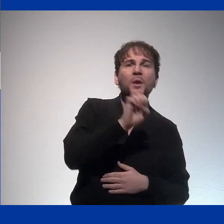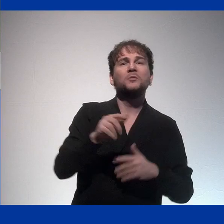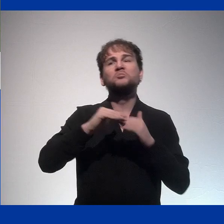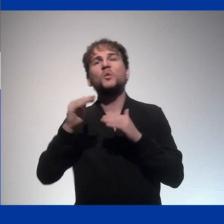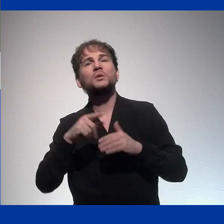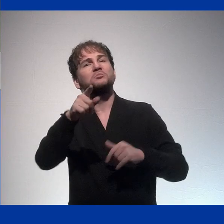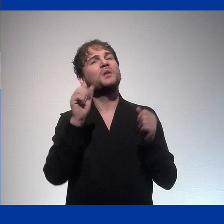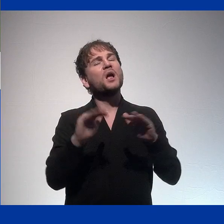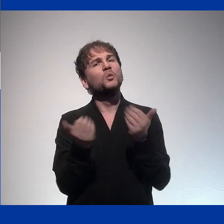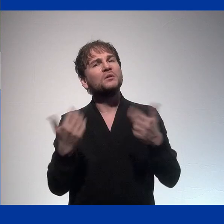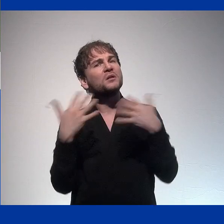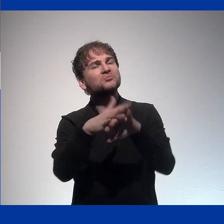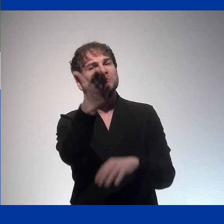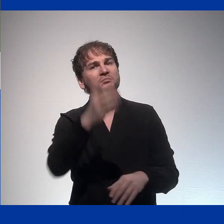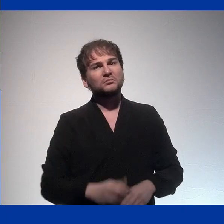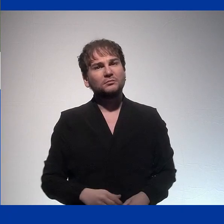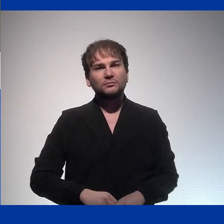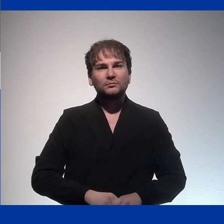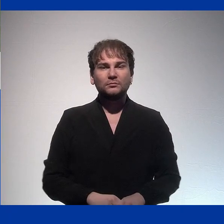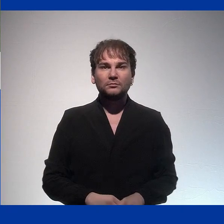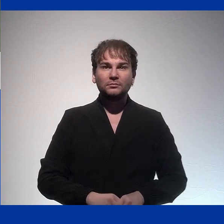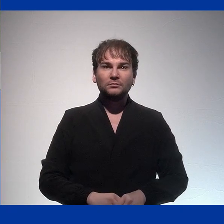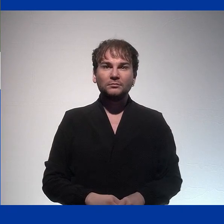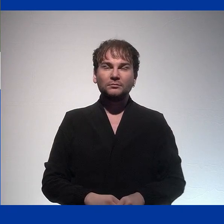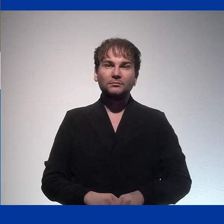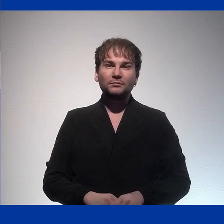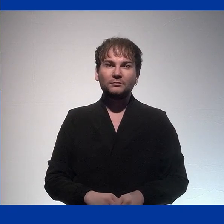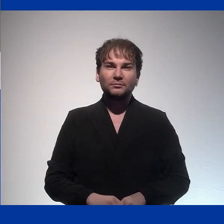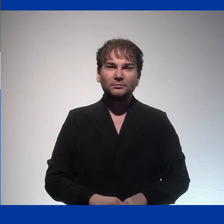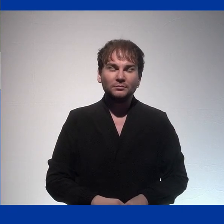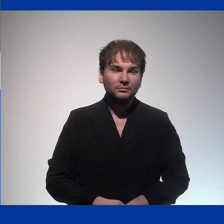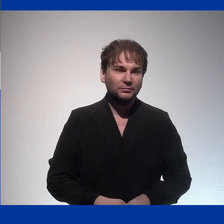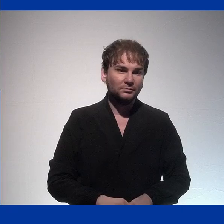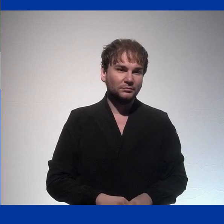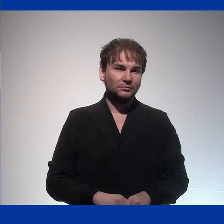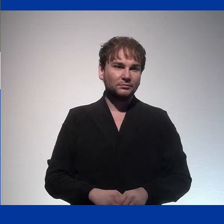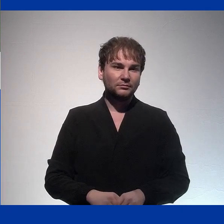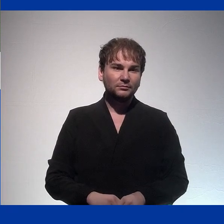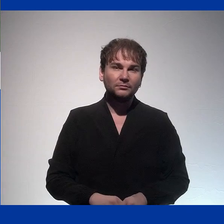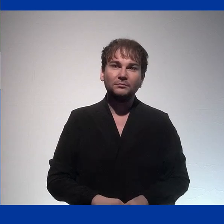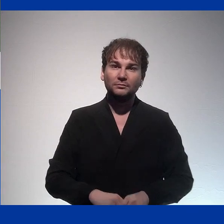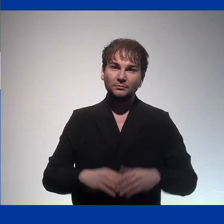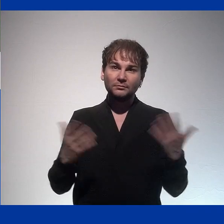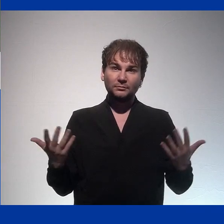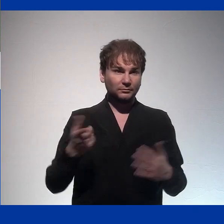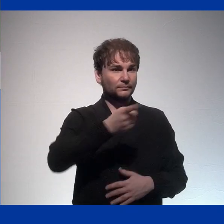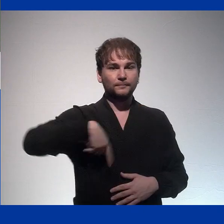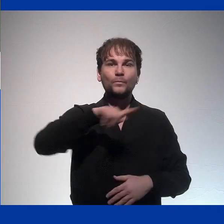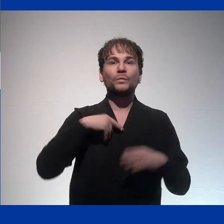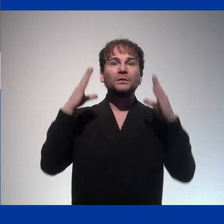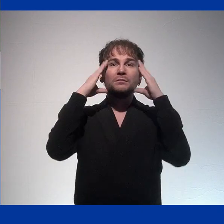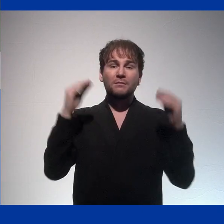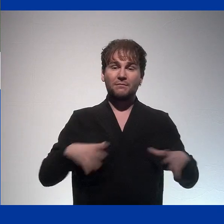on behalf of the Dutch delegation to this conference. First, we are happy with